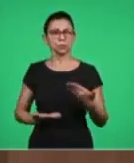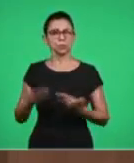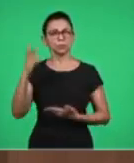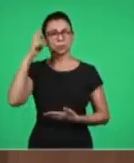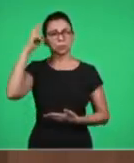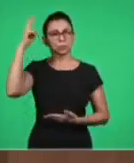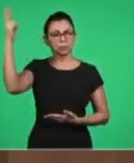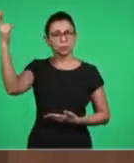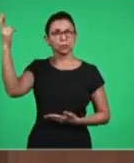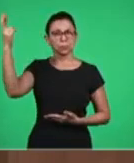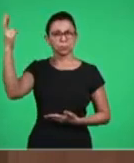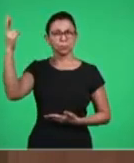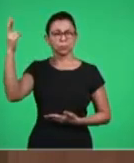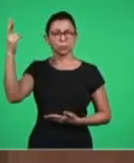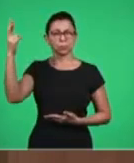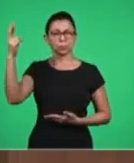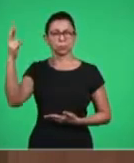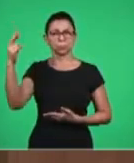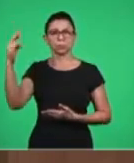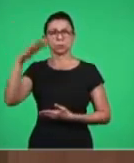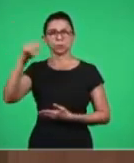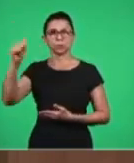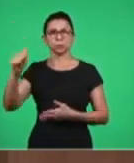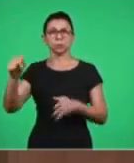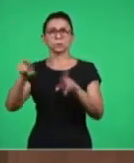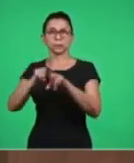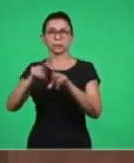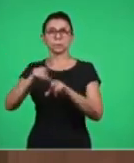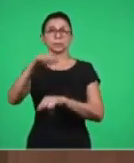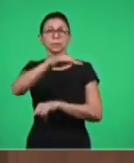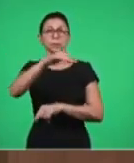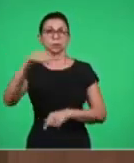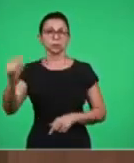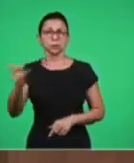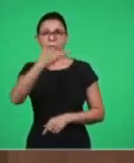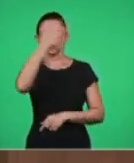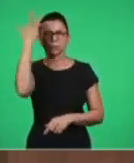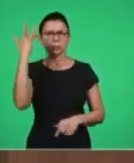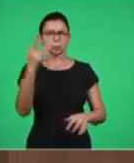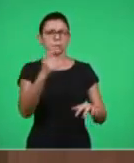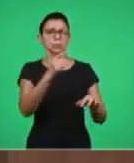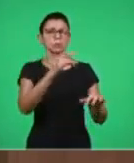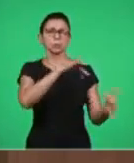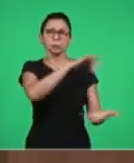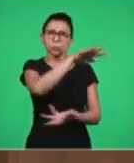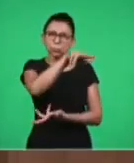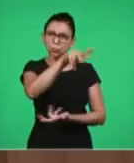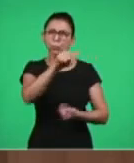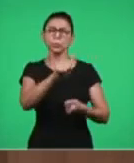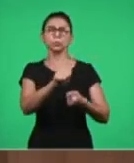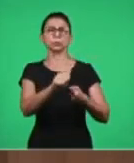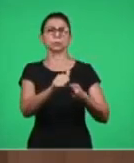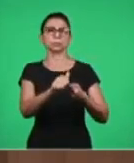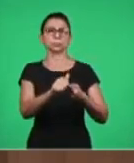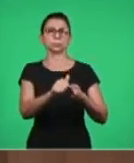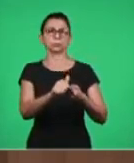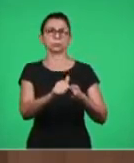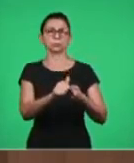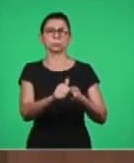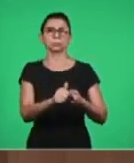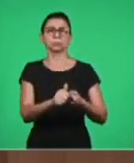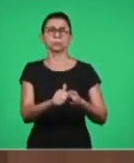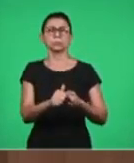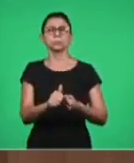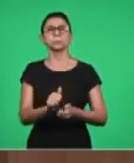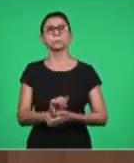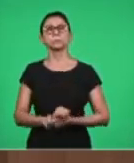The lame and the crippled, the Holy Spirit is going to do this work on the hearts everywhere. The message